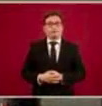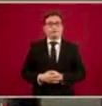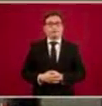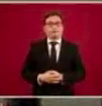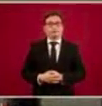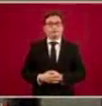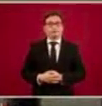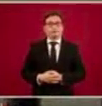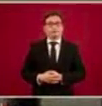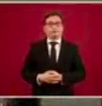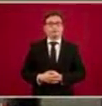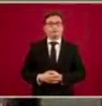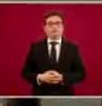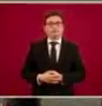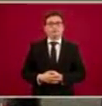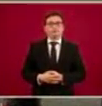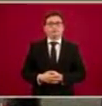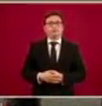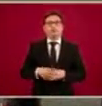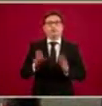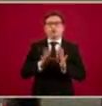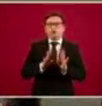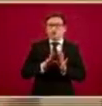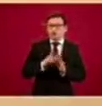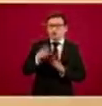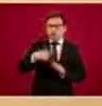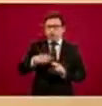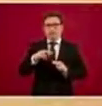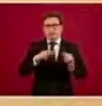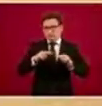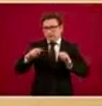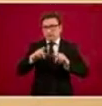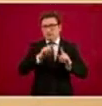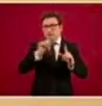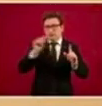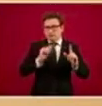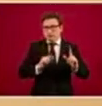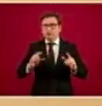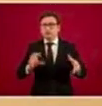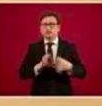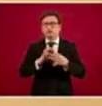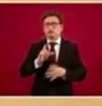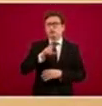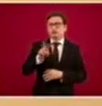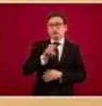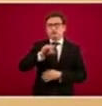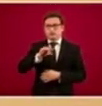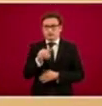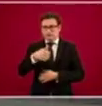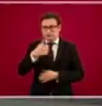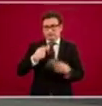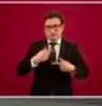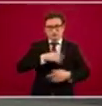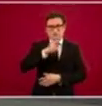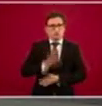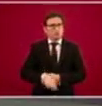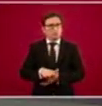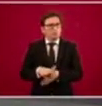and the other ones are for the severe condition patients and the intubated patients. Here we have